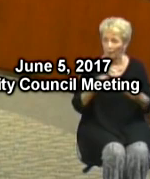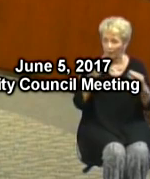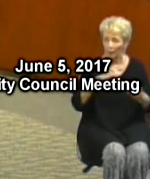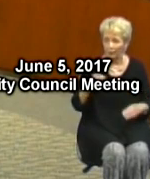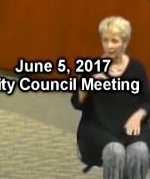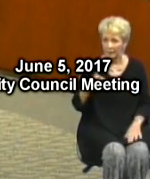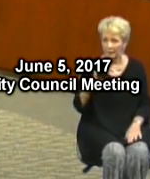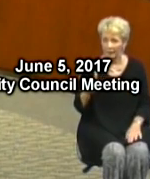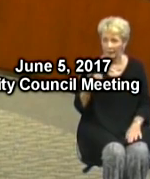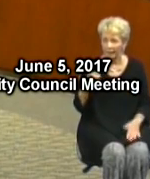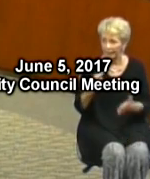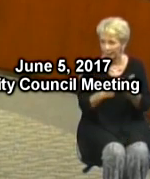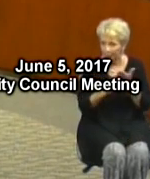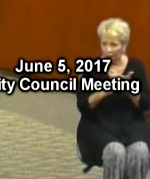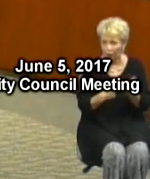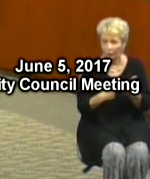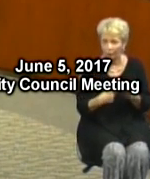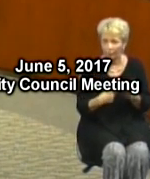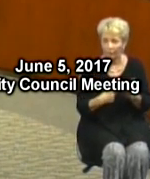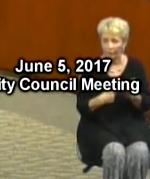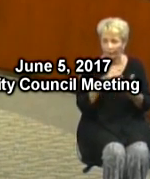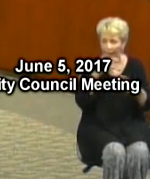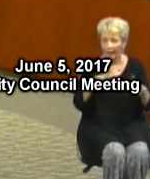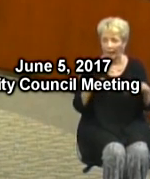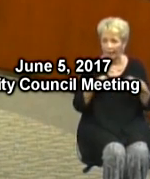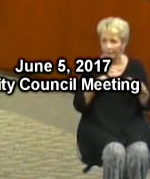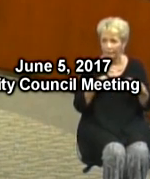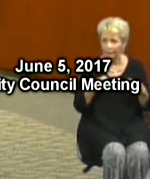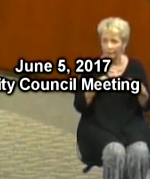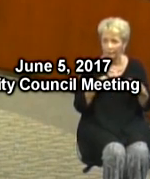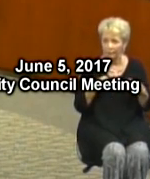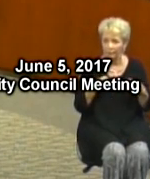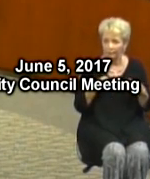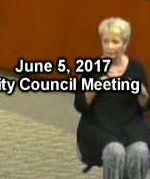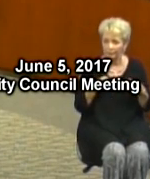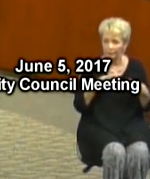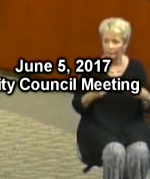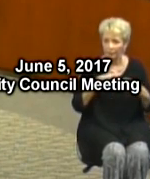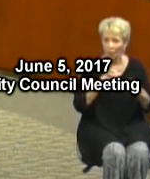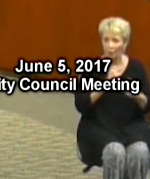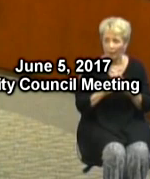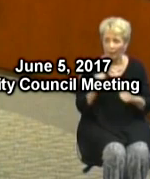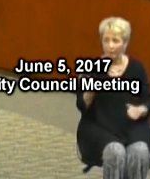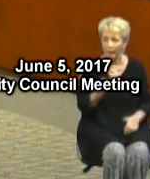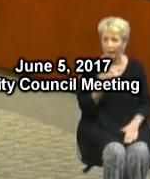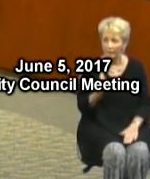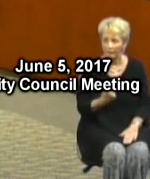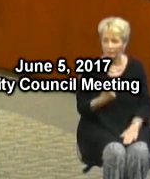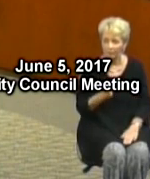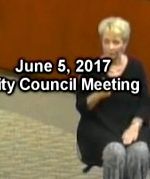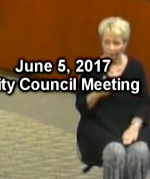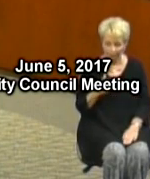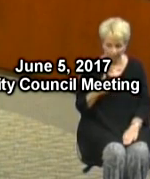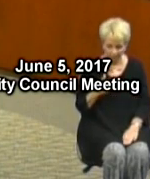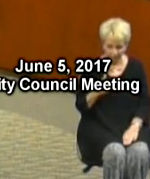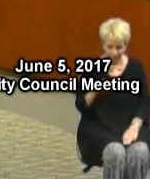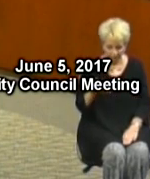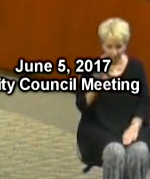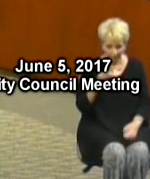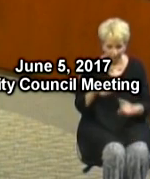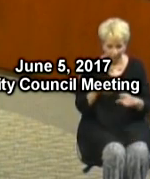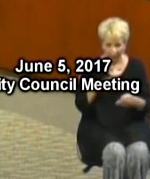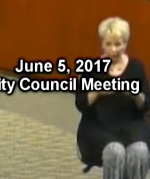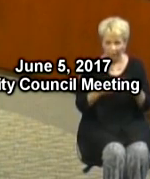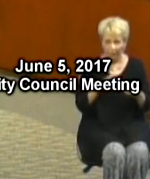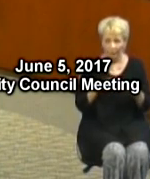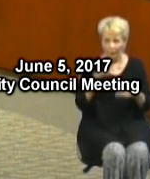second. Any discussion? If not, all in favor say aye. Aye. Aye. Motion passes unanimous. The next is the appointment to the